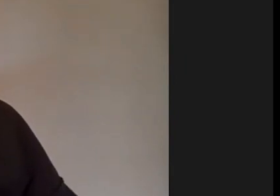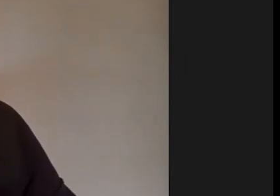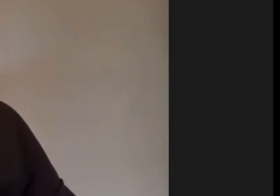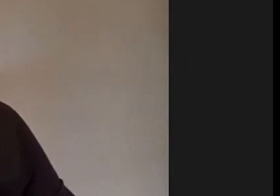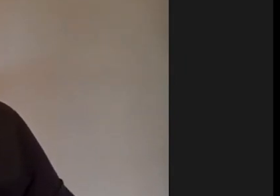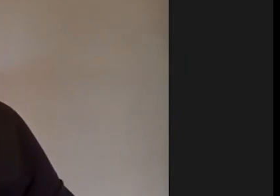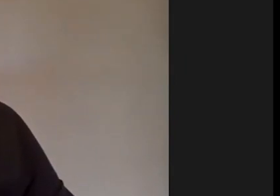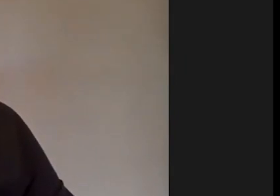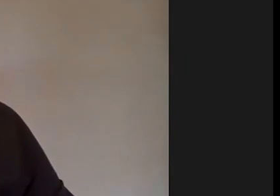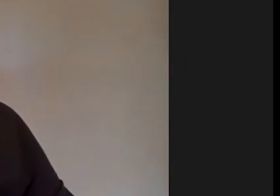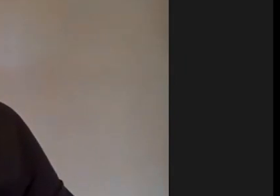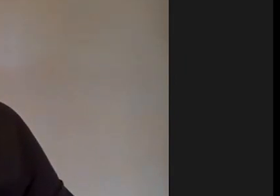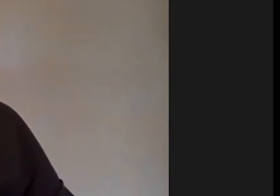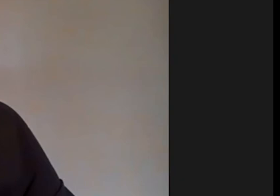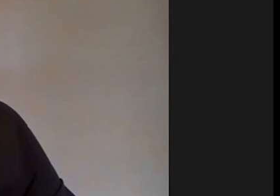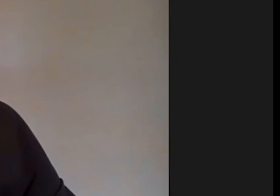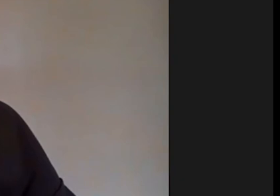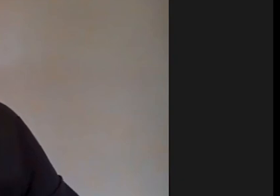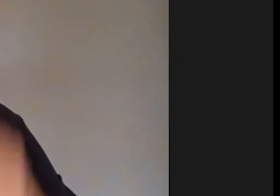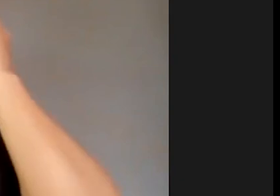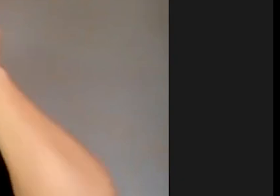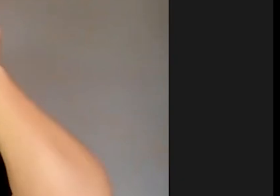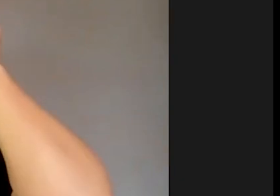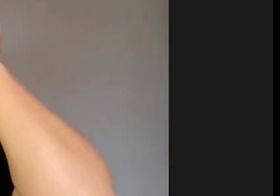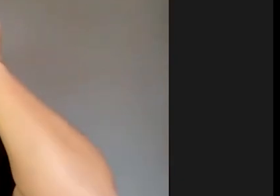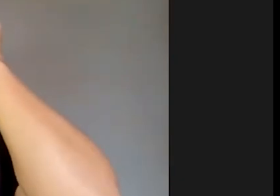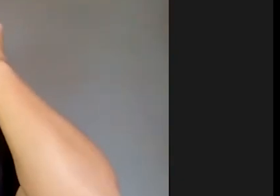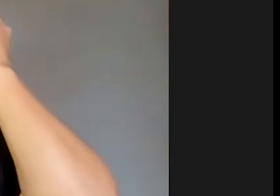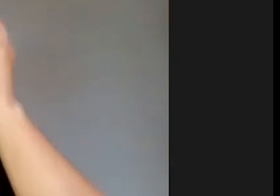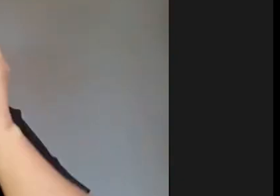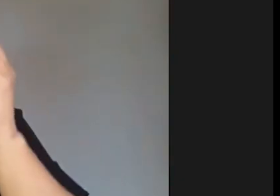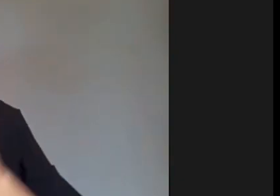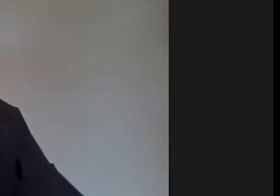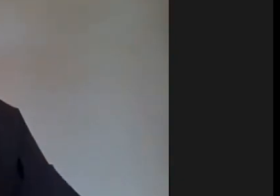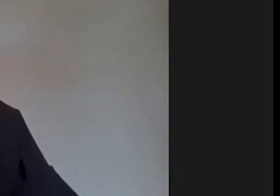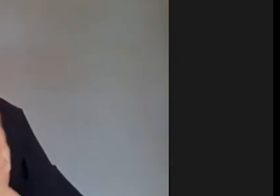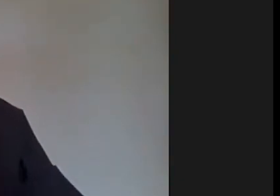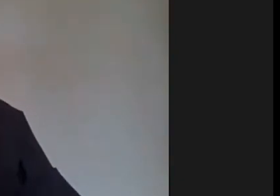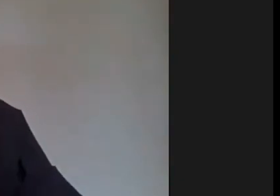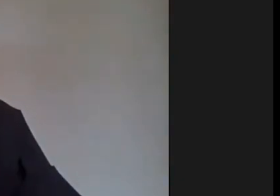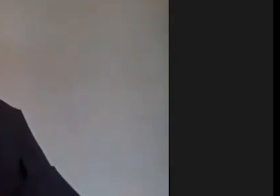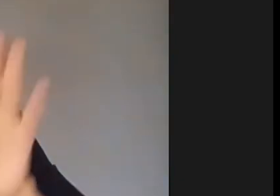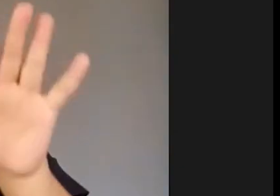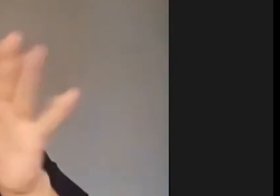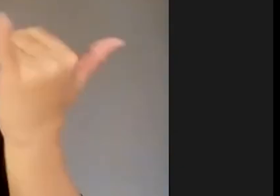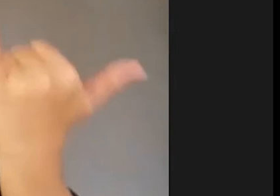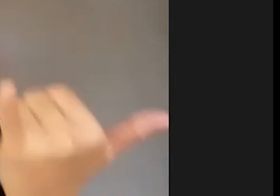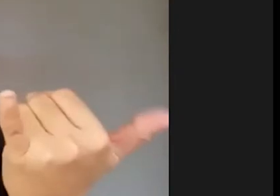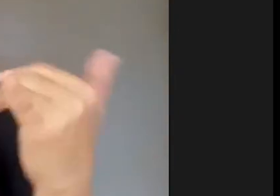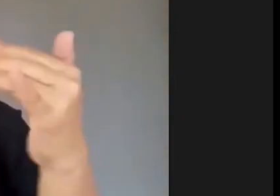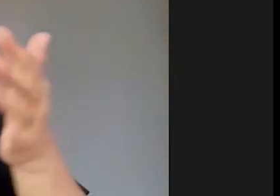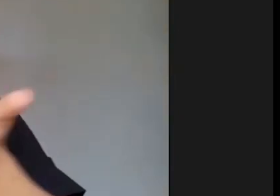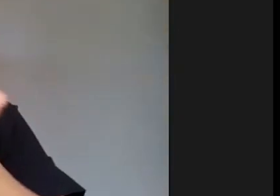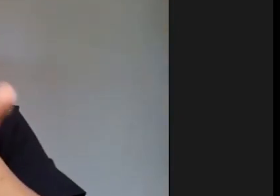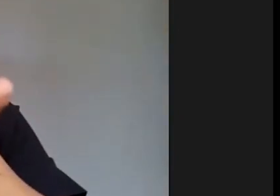Sorry again, sir. What was the One more question? time. Okay, right now you're studying in the diploma in sign